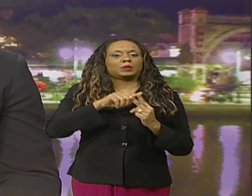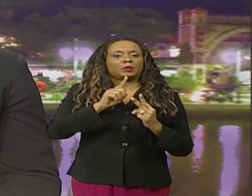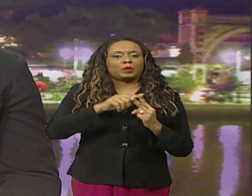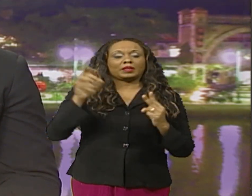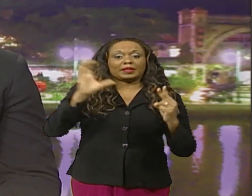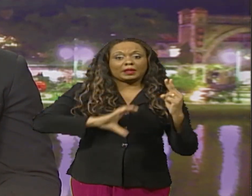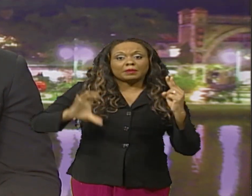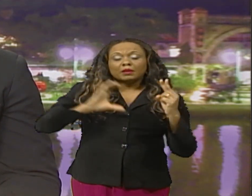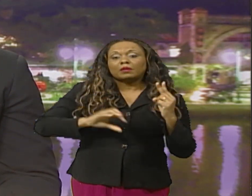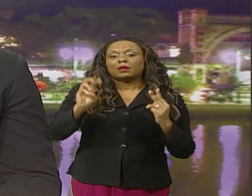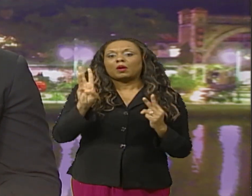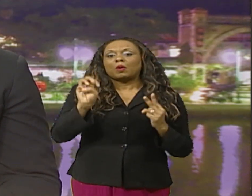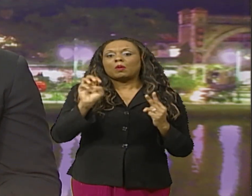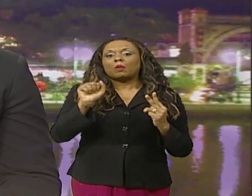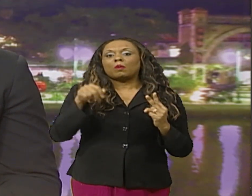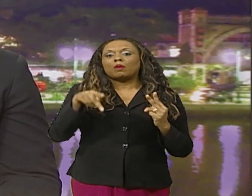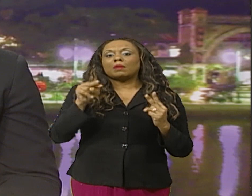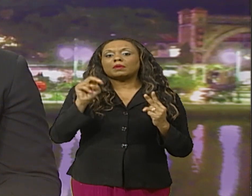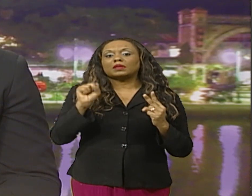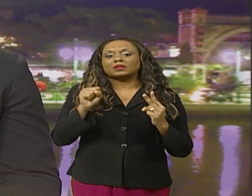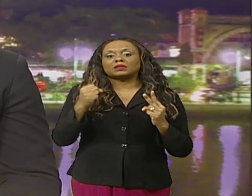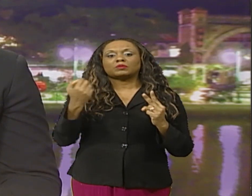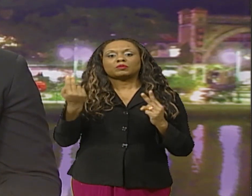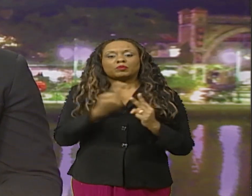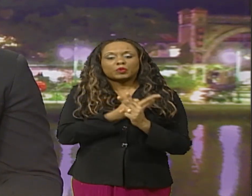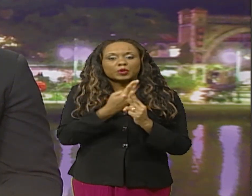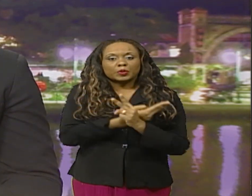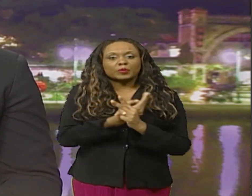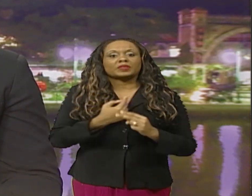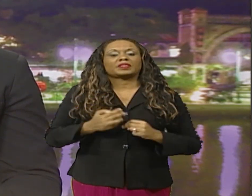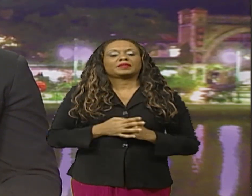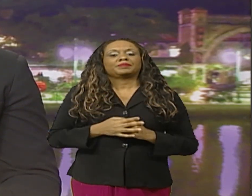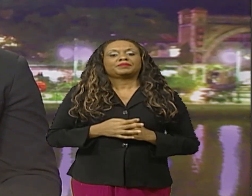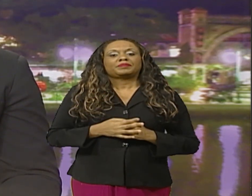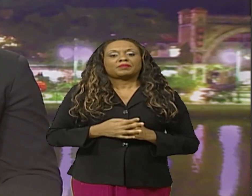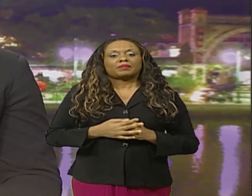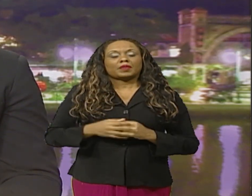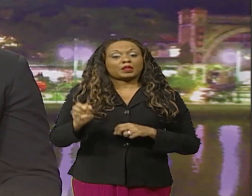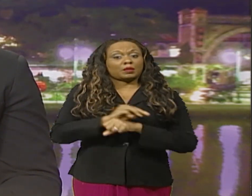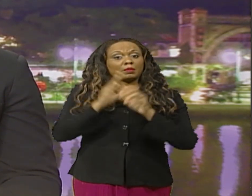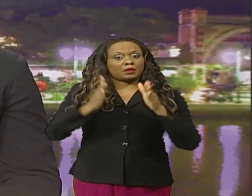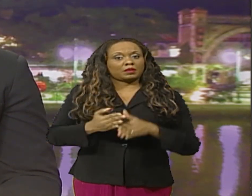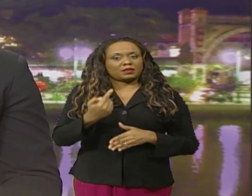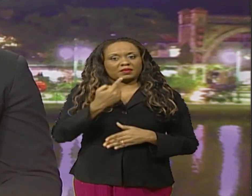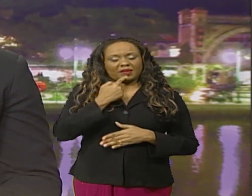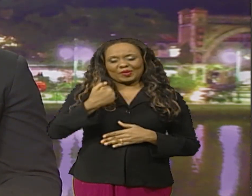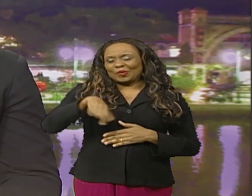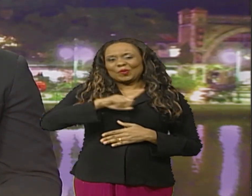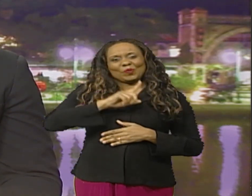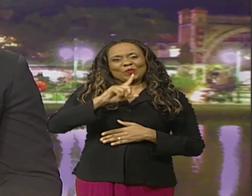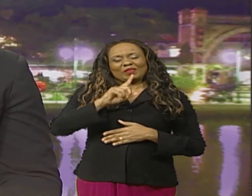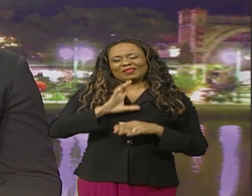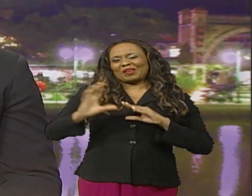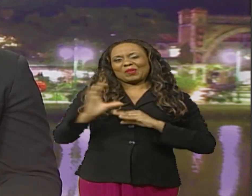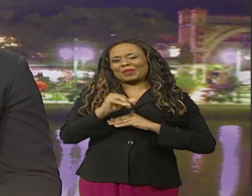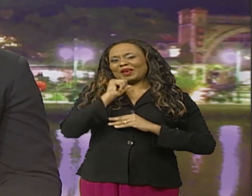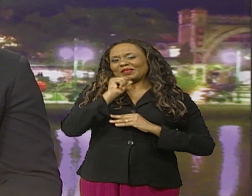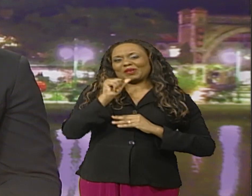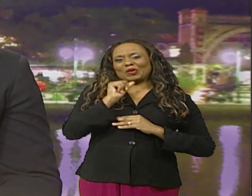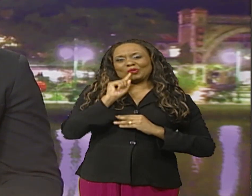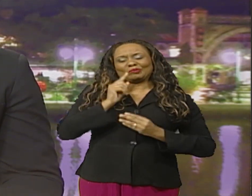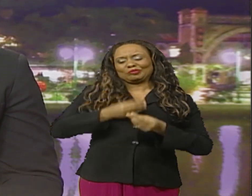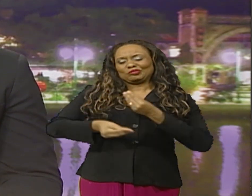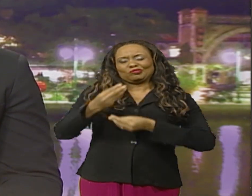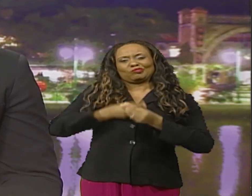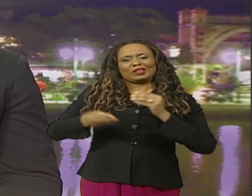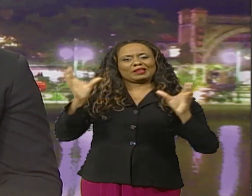chemical weapons were used to cause harm to persons. According to Minister Prescott, though the region is not generally traders in chemical